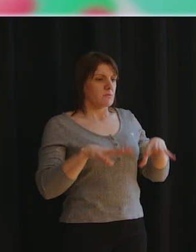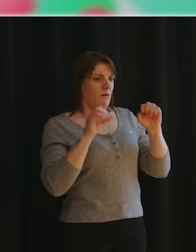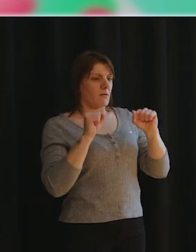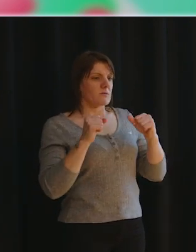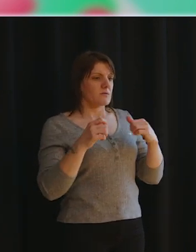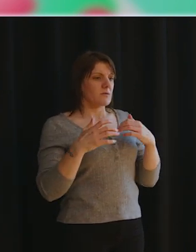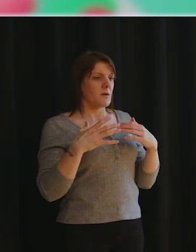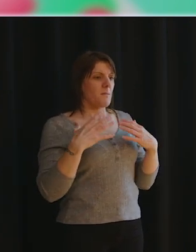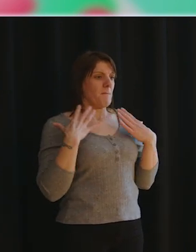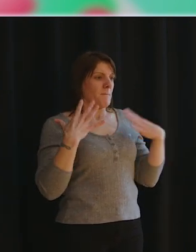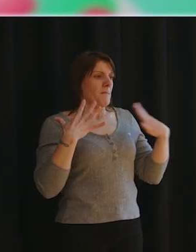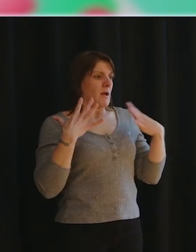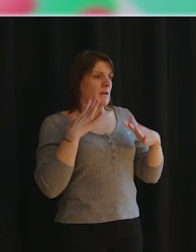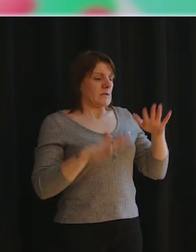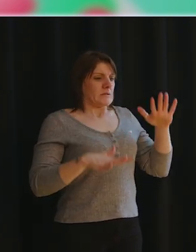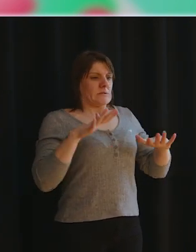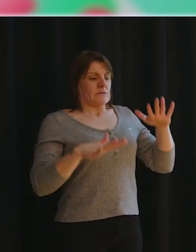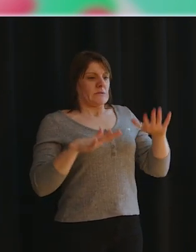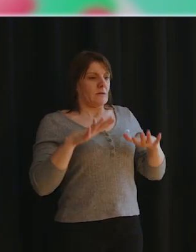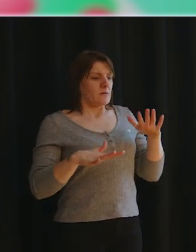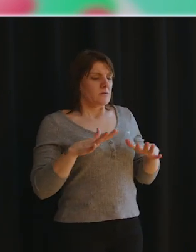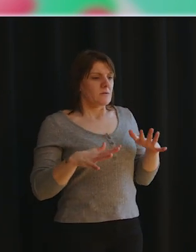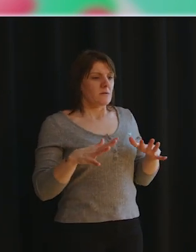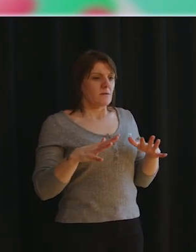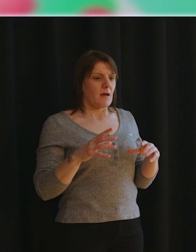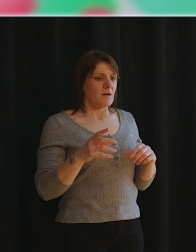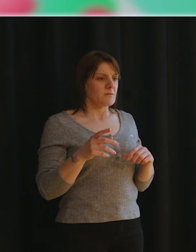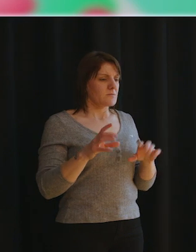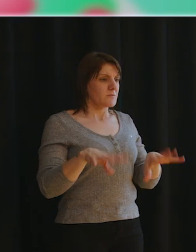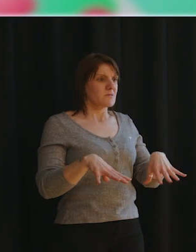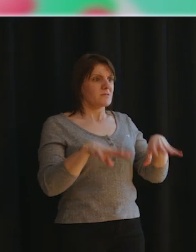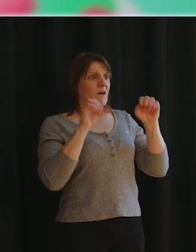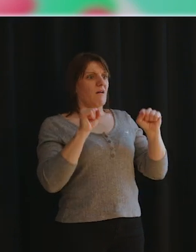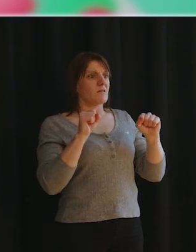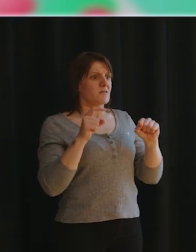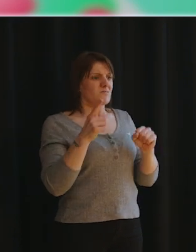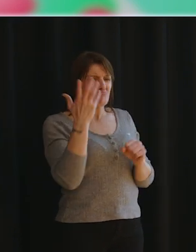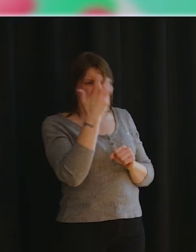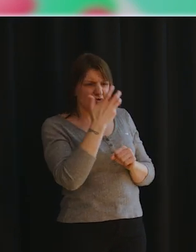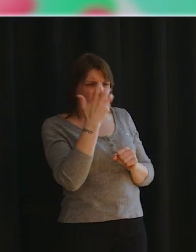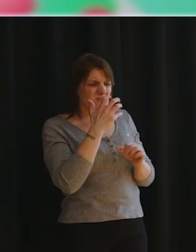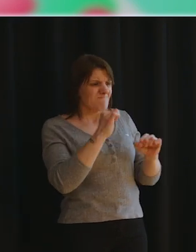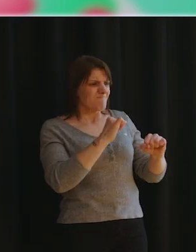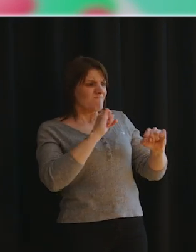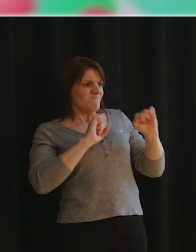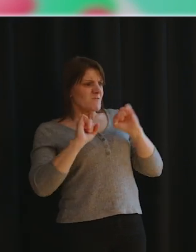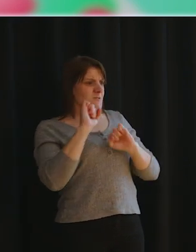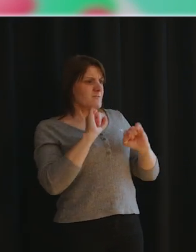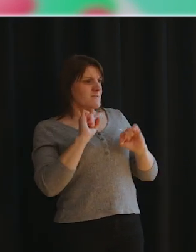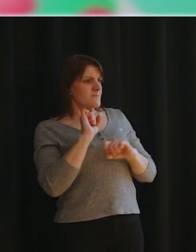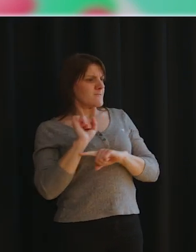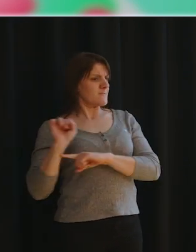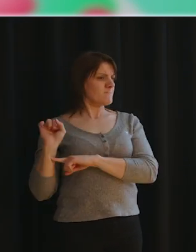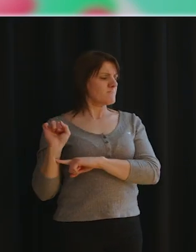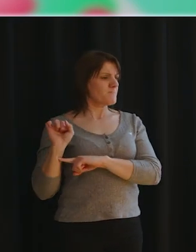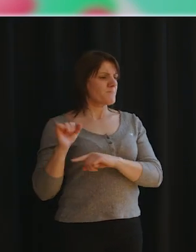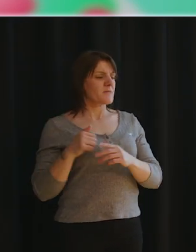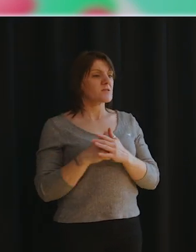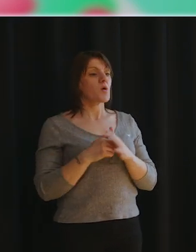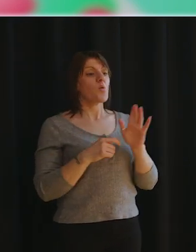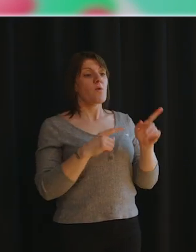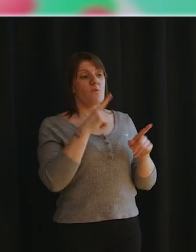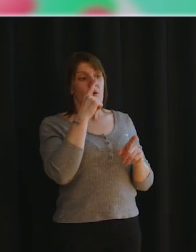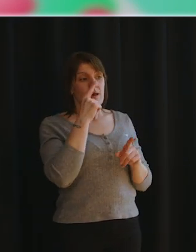attacks, that triggers mood and resistance. So if we can keep a low arousal environment,